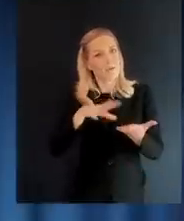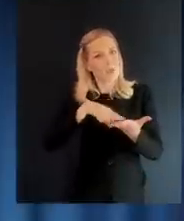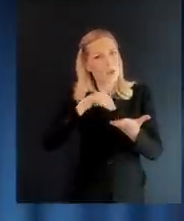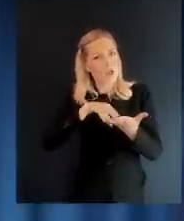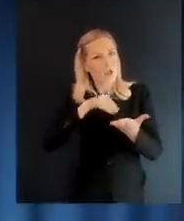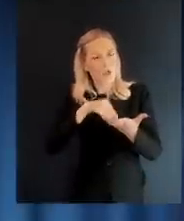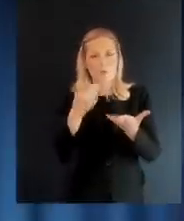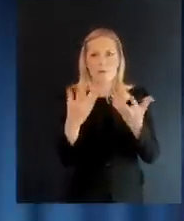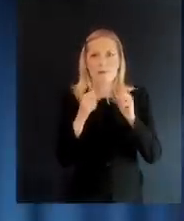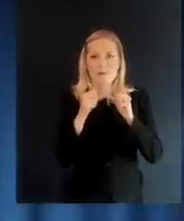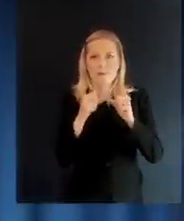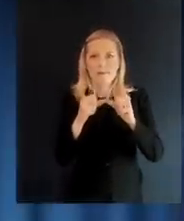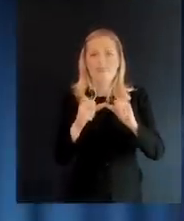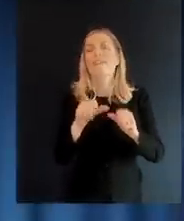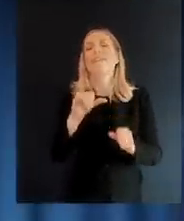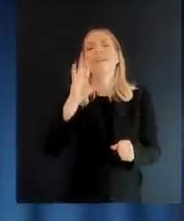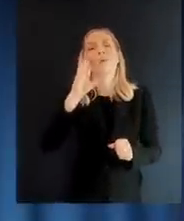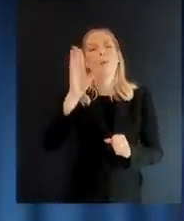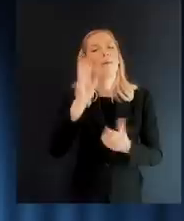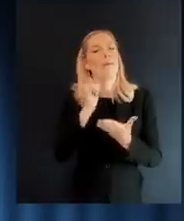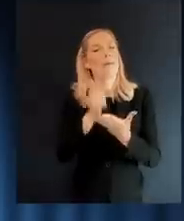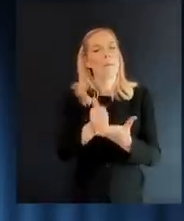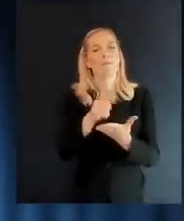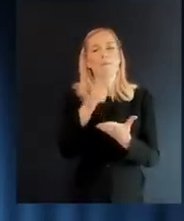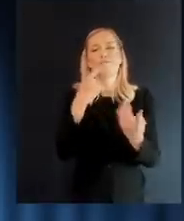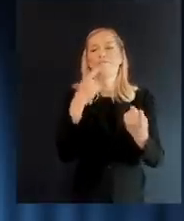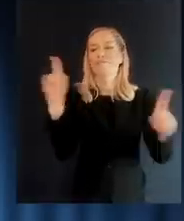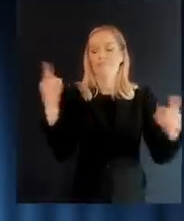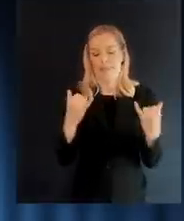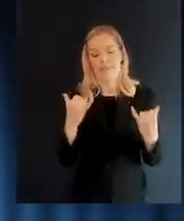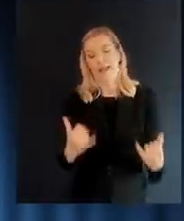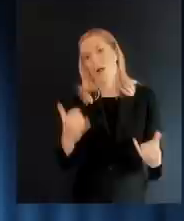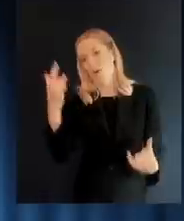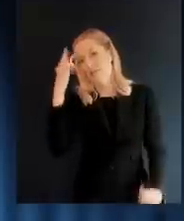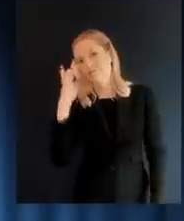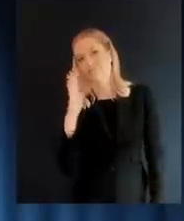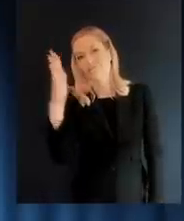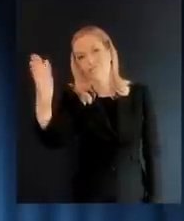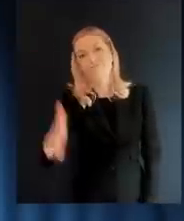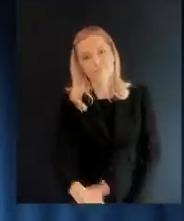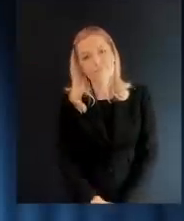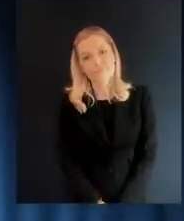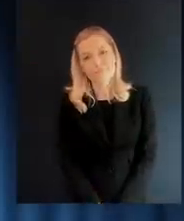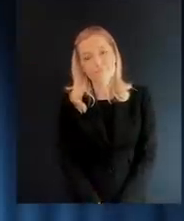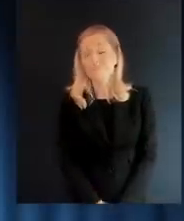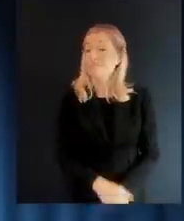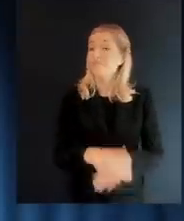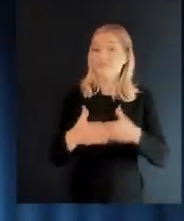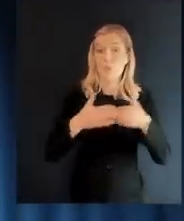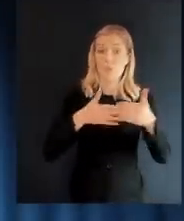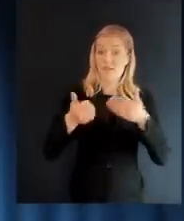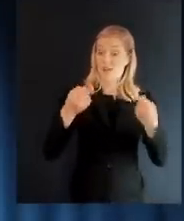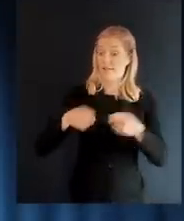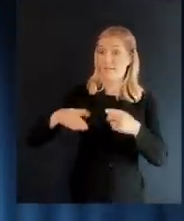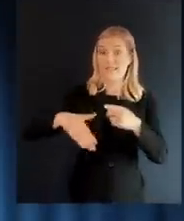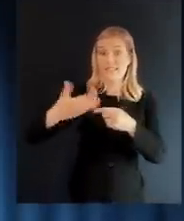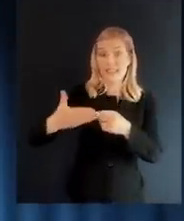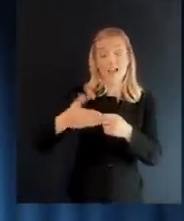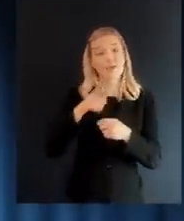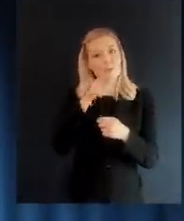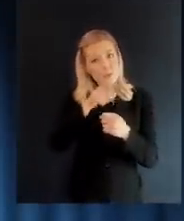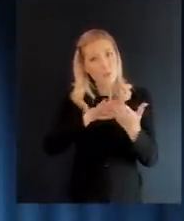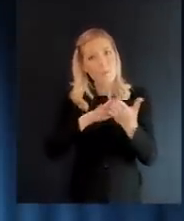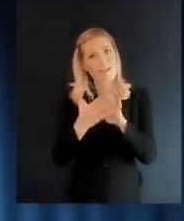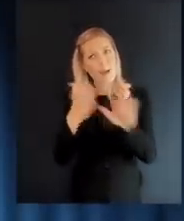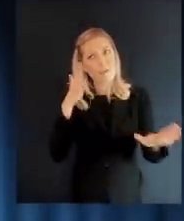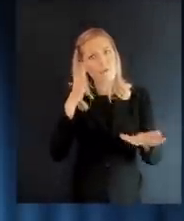well, now and always. Whatever happens next, you are the future of our community. You are